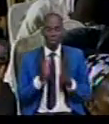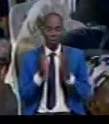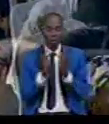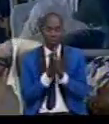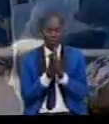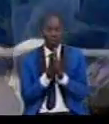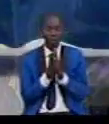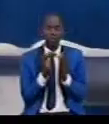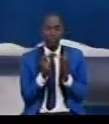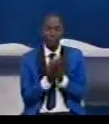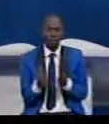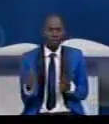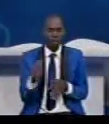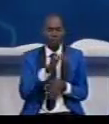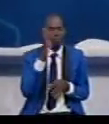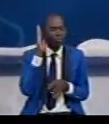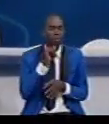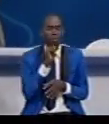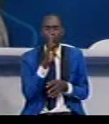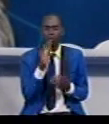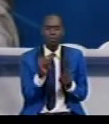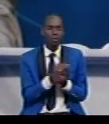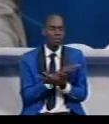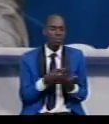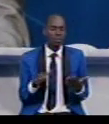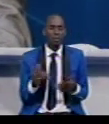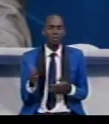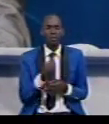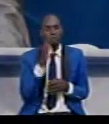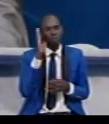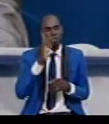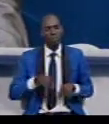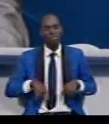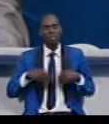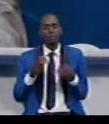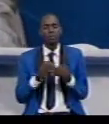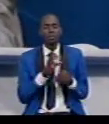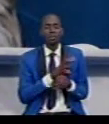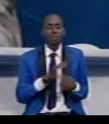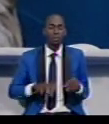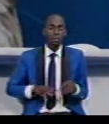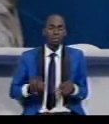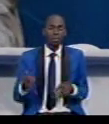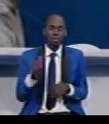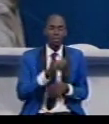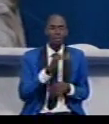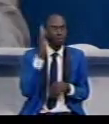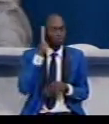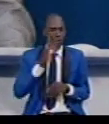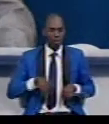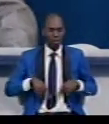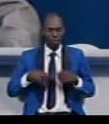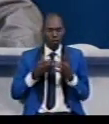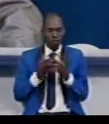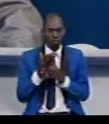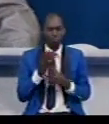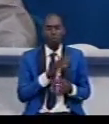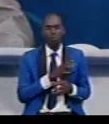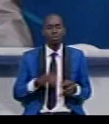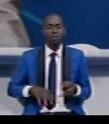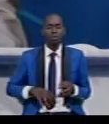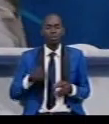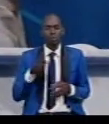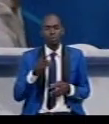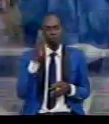not perish. They will live in Christ. They will live through Christ. They will live